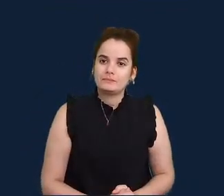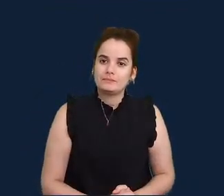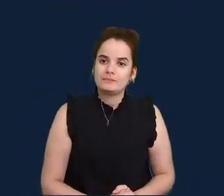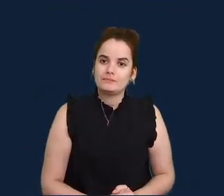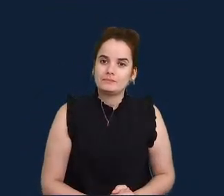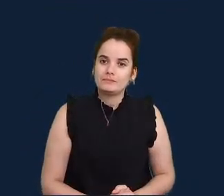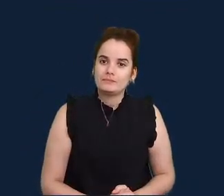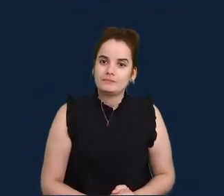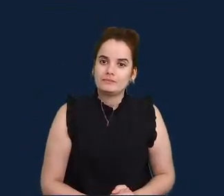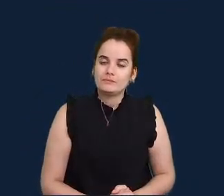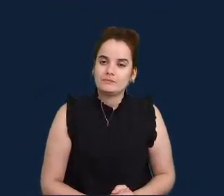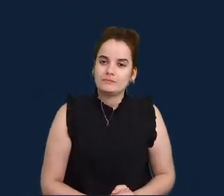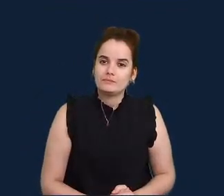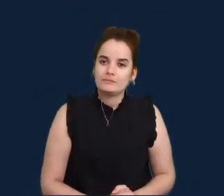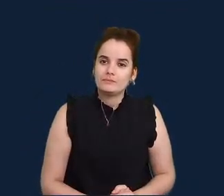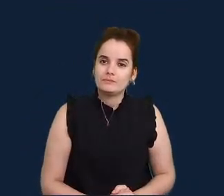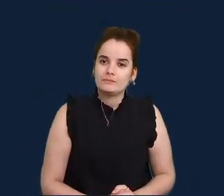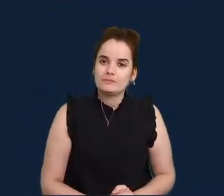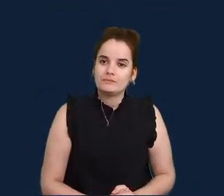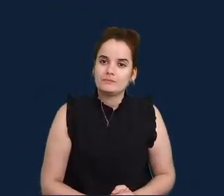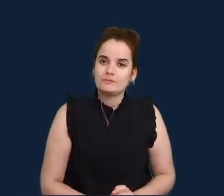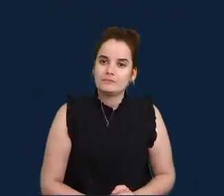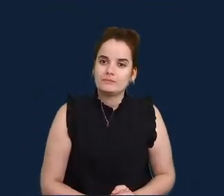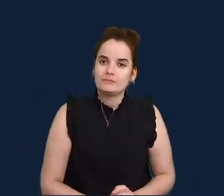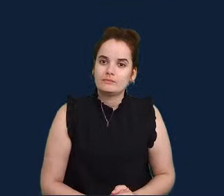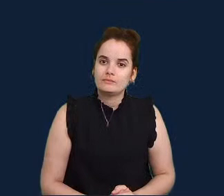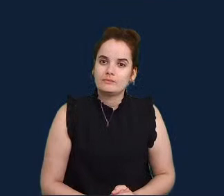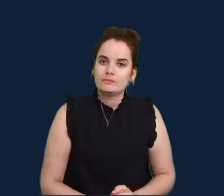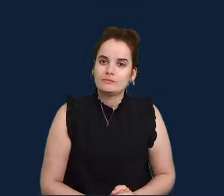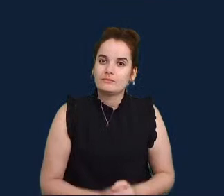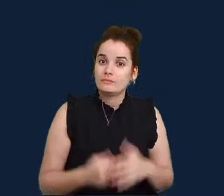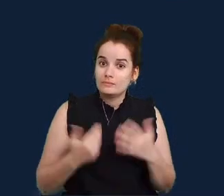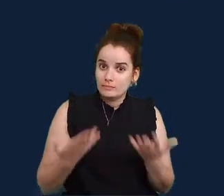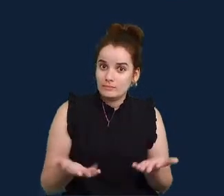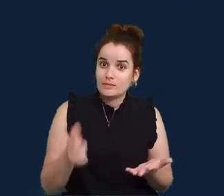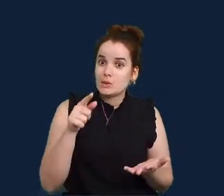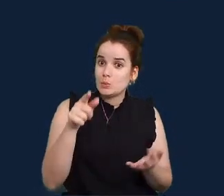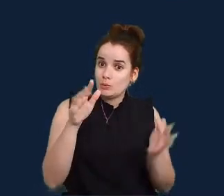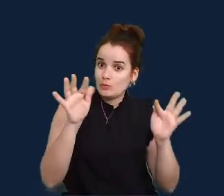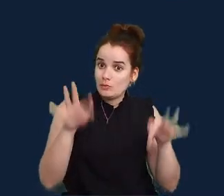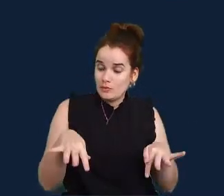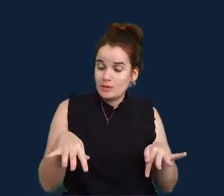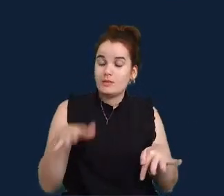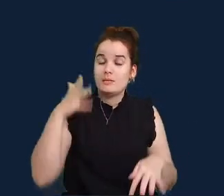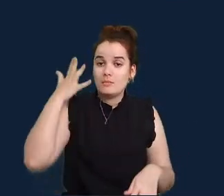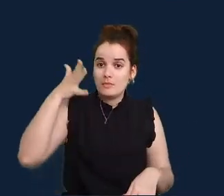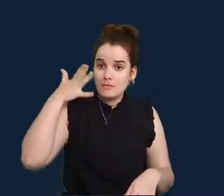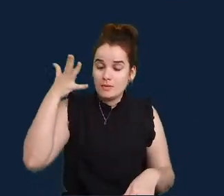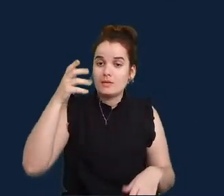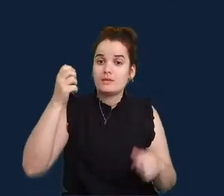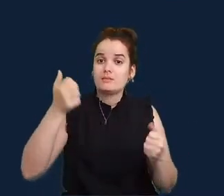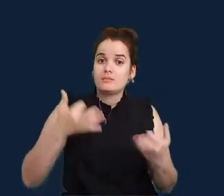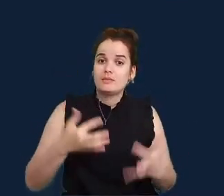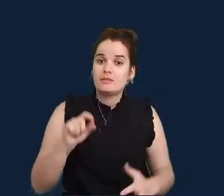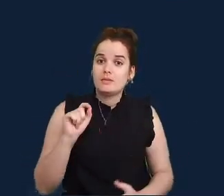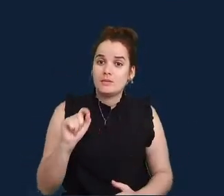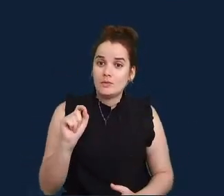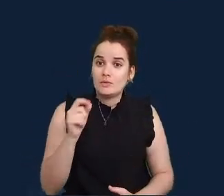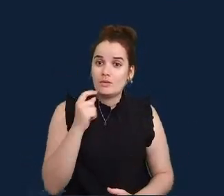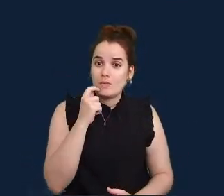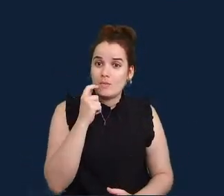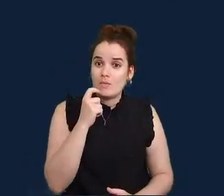You said, you finished saying about no amount of design can save bad stories.